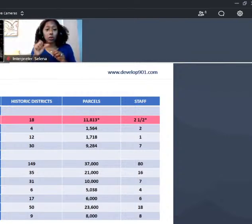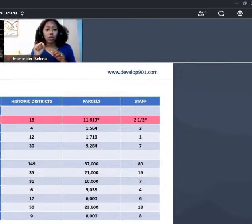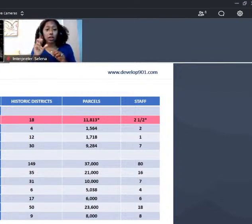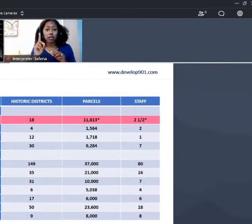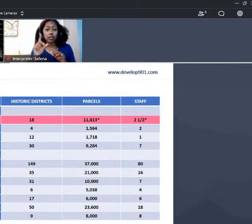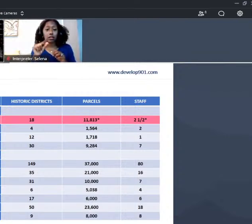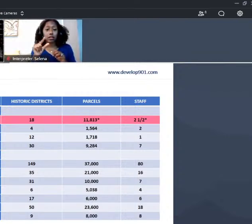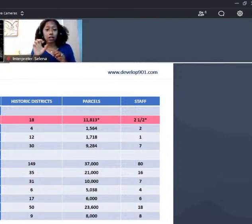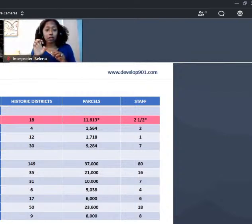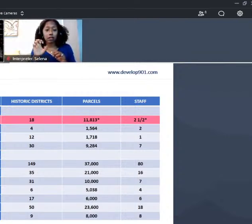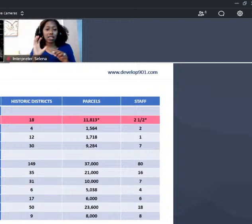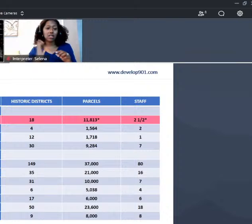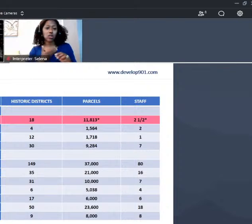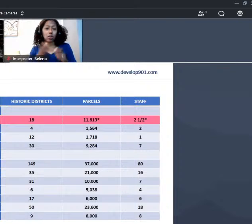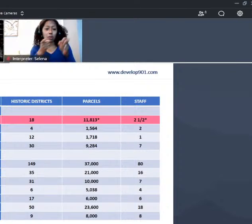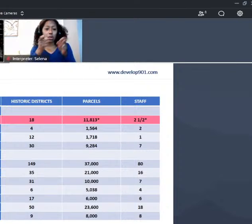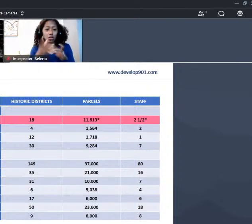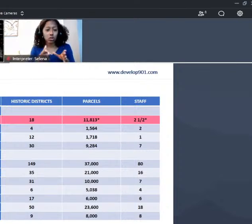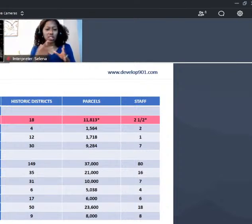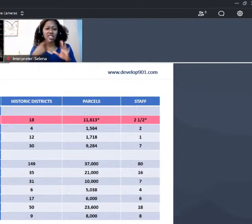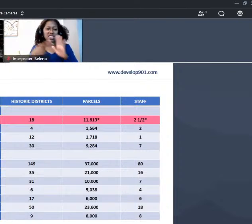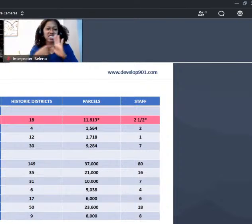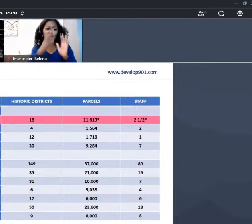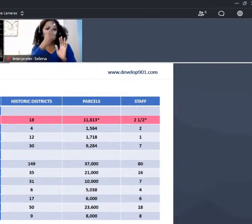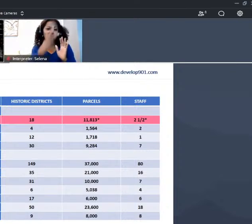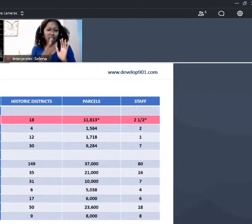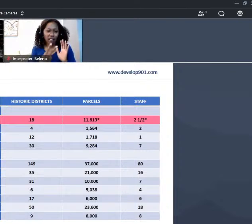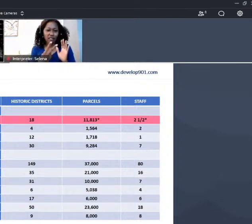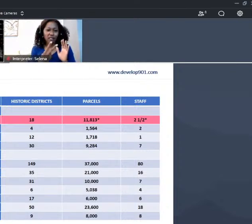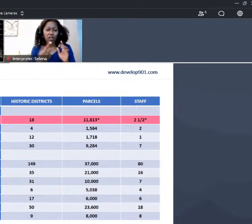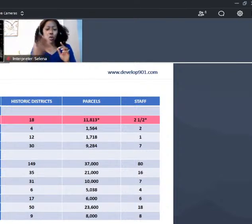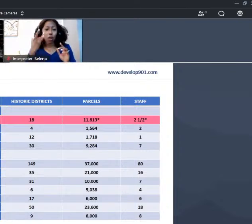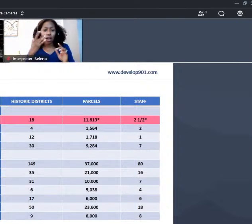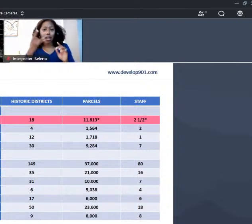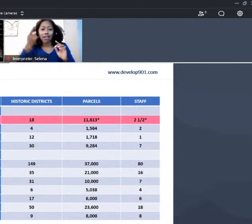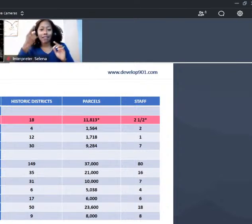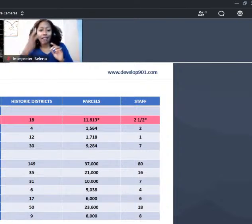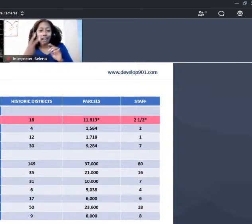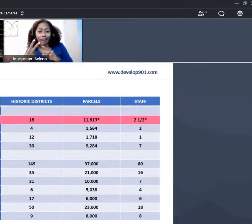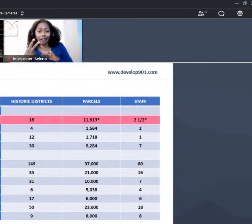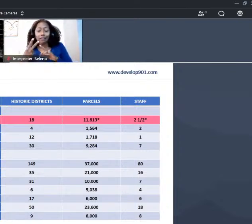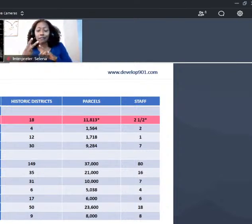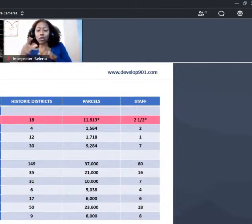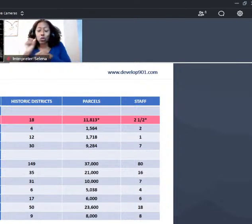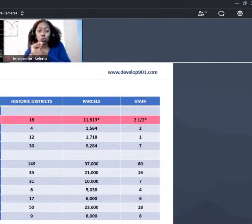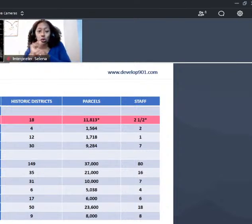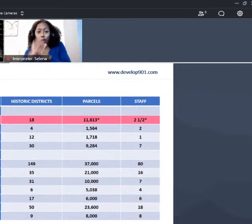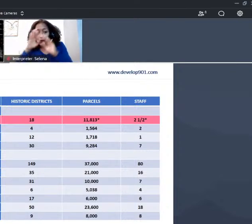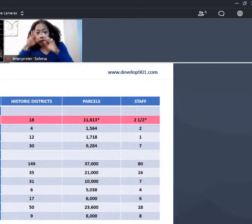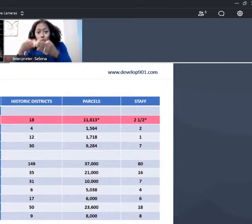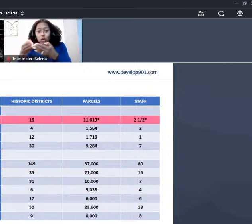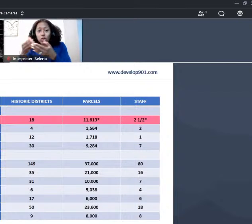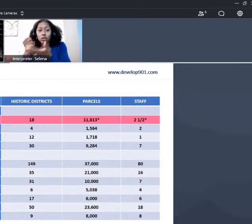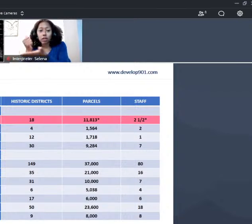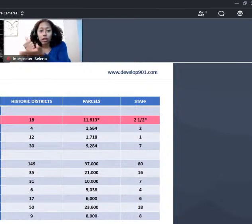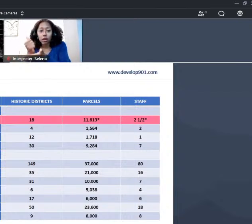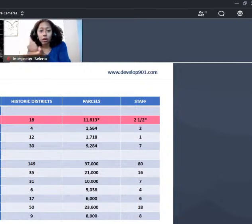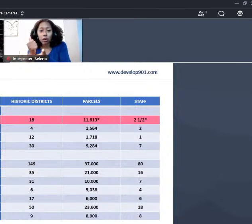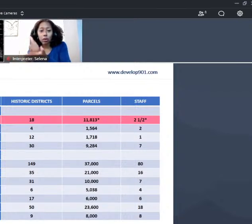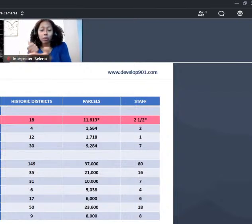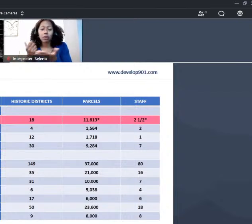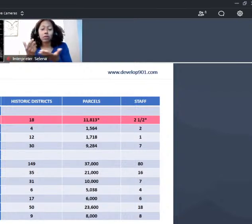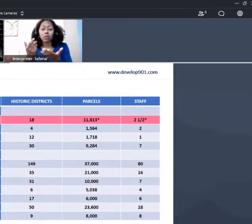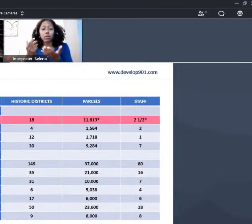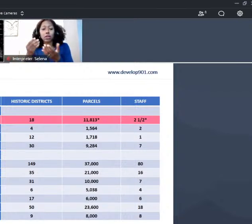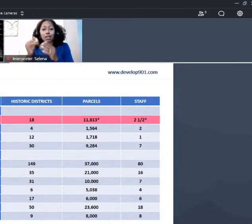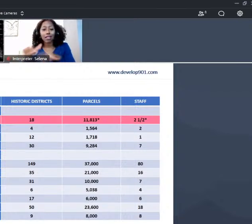as a 1/2 because he's also 1/2 of, half of his work is helping us with our Land Use Control Board and Board of Adjustment cases.